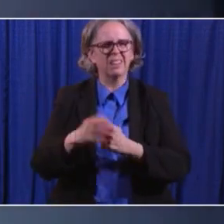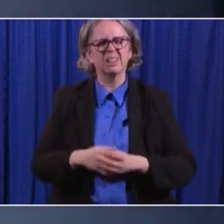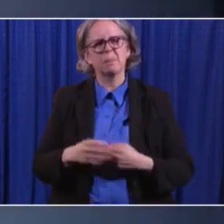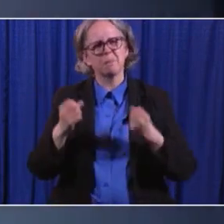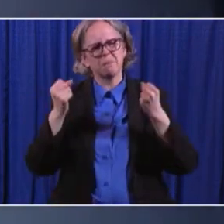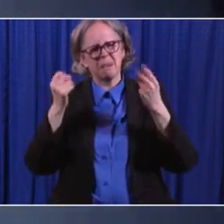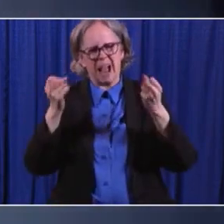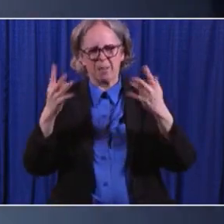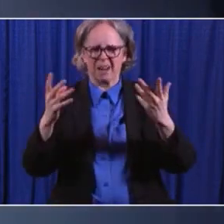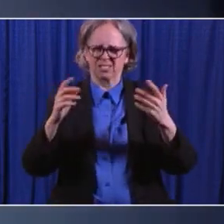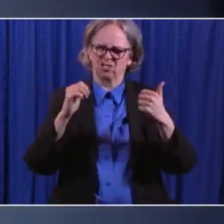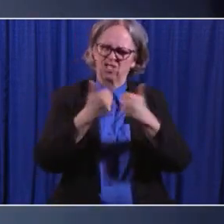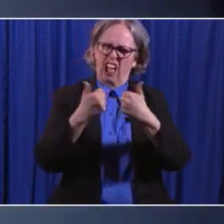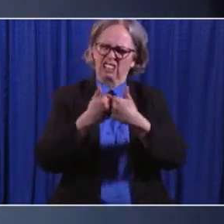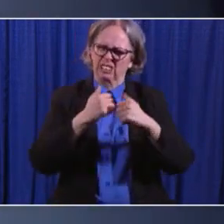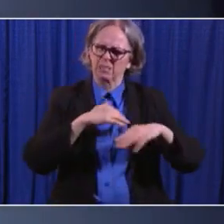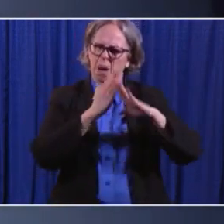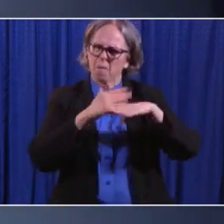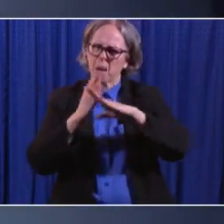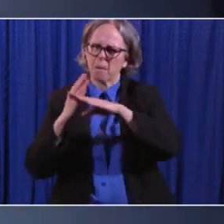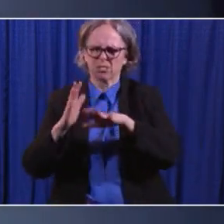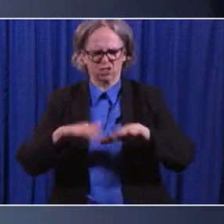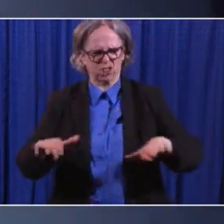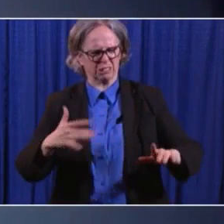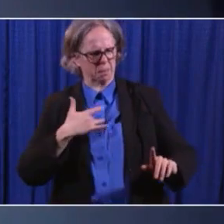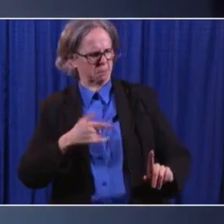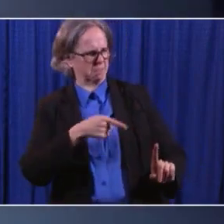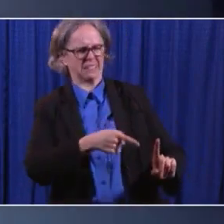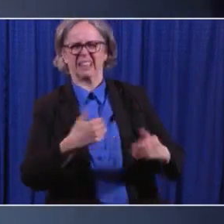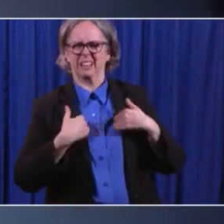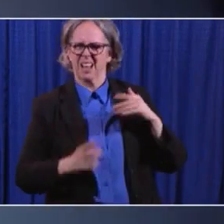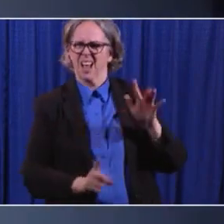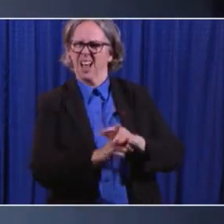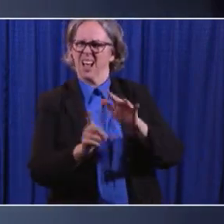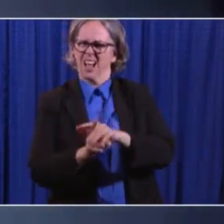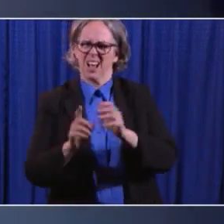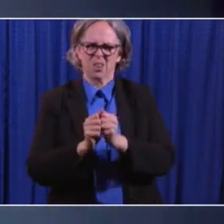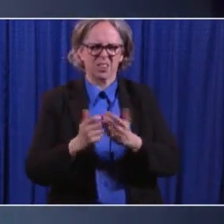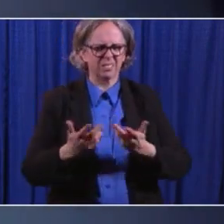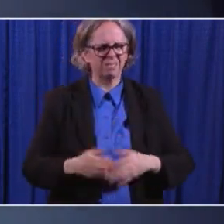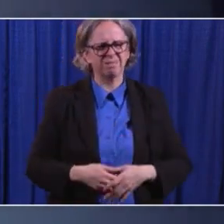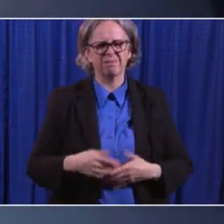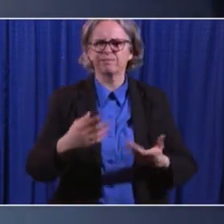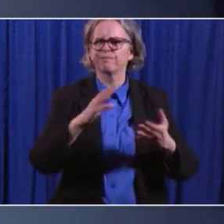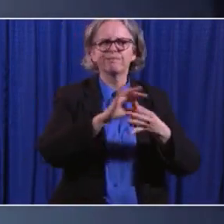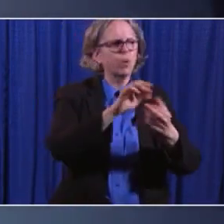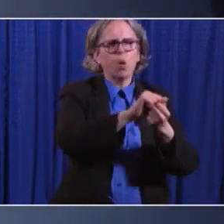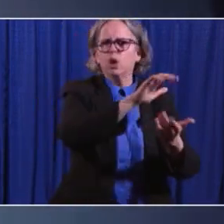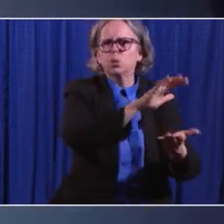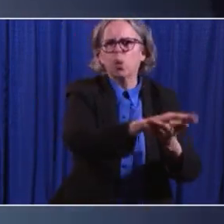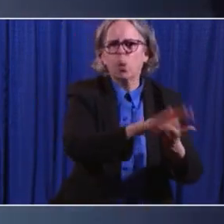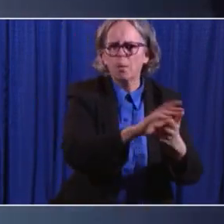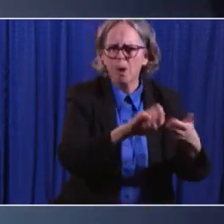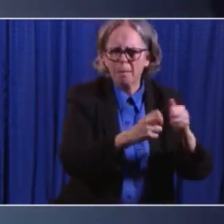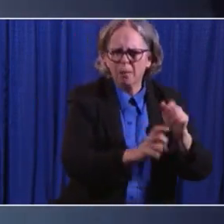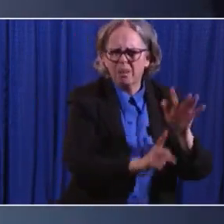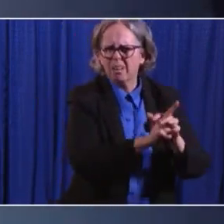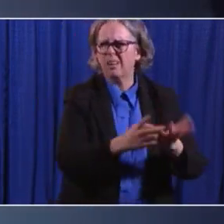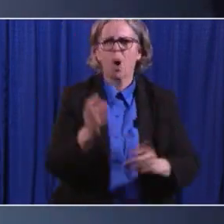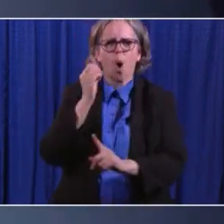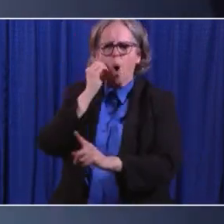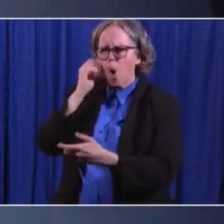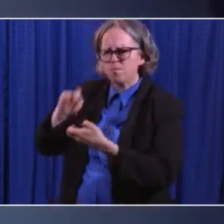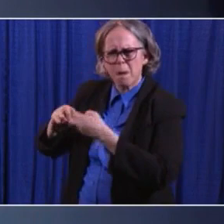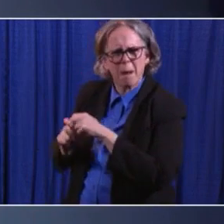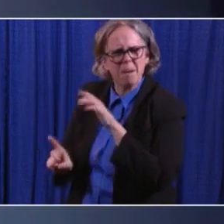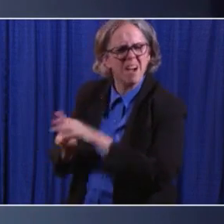their child are presenting concerns in the school system often, as well as in the home. The complex needs that they